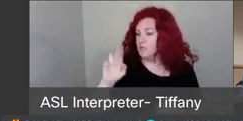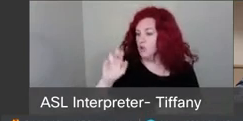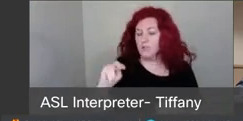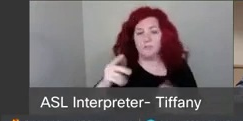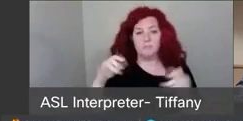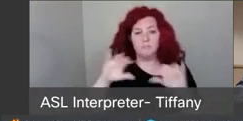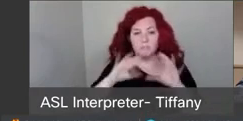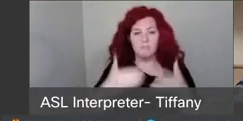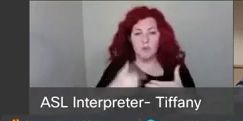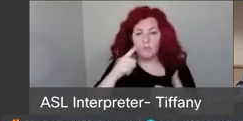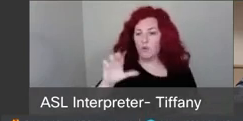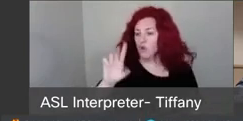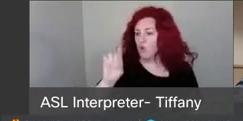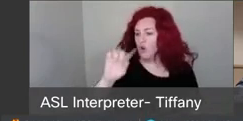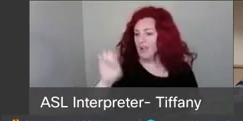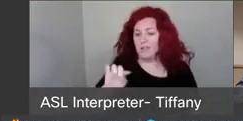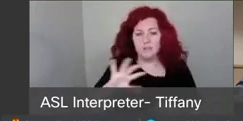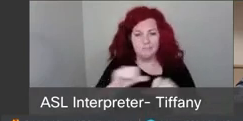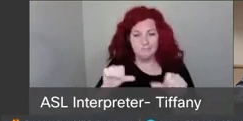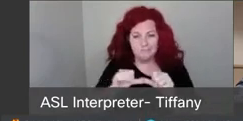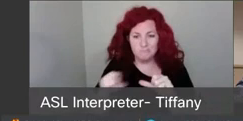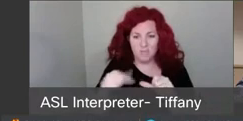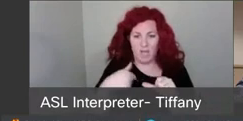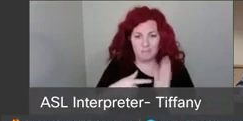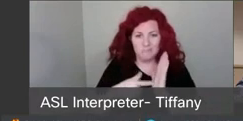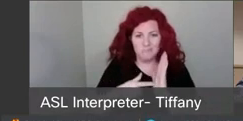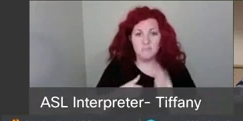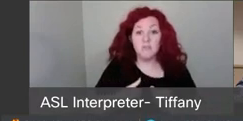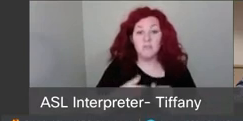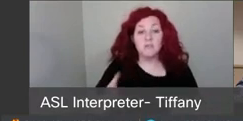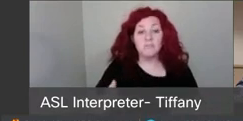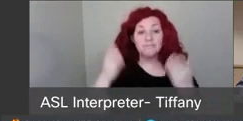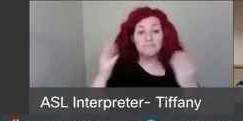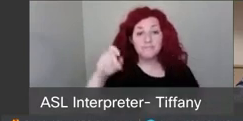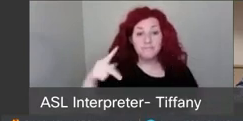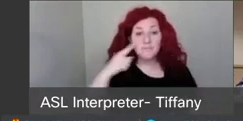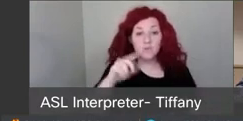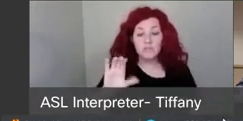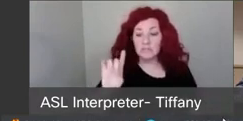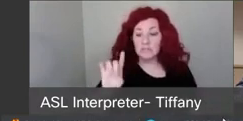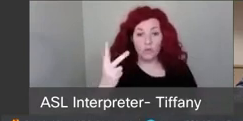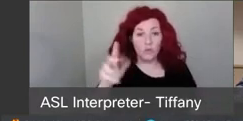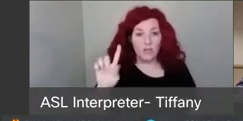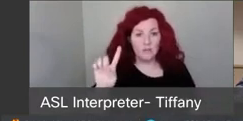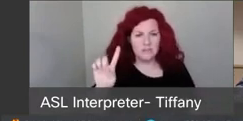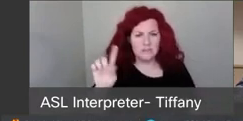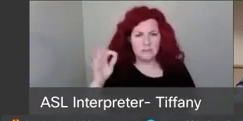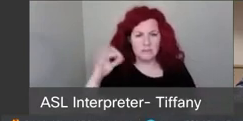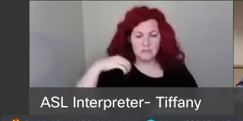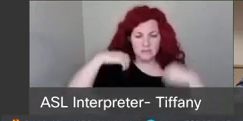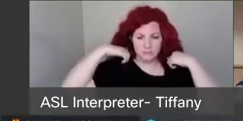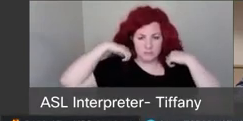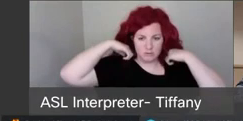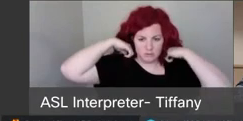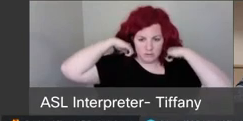precinct. Looking at the proposed map for Congressional District 3 and LD19, both of them